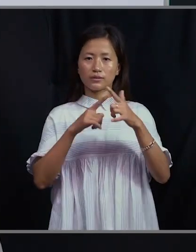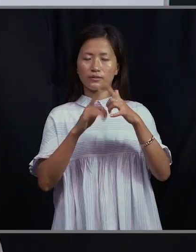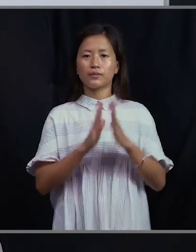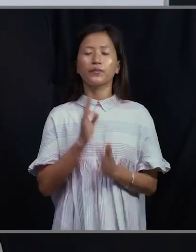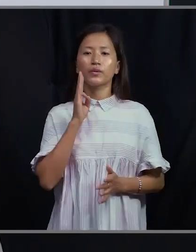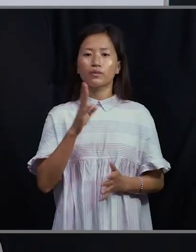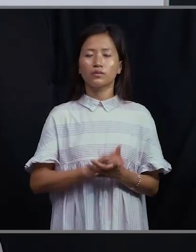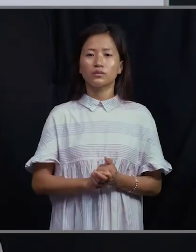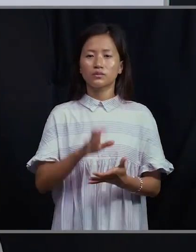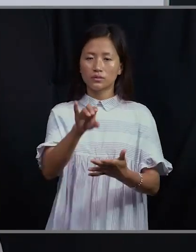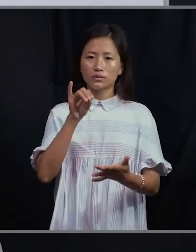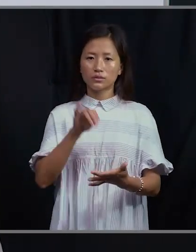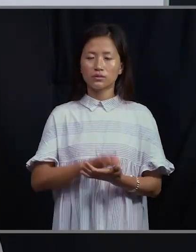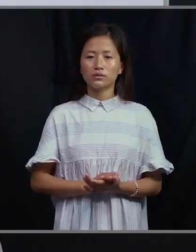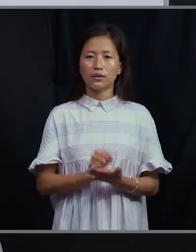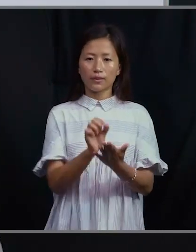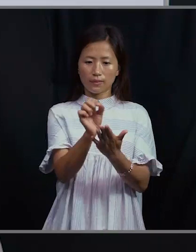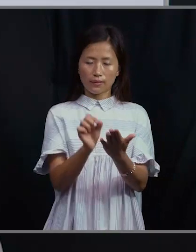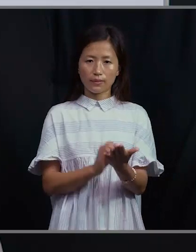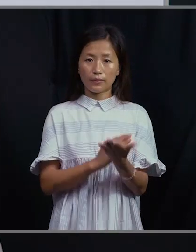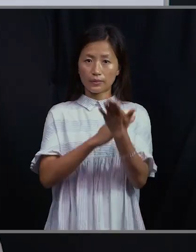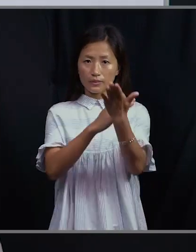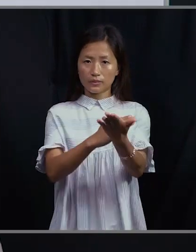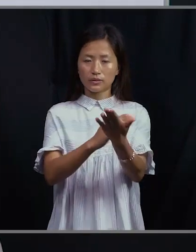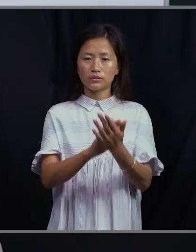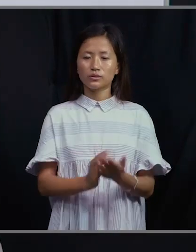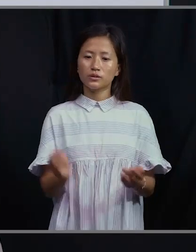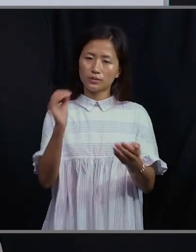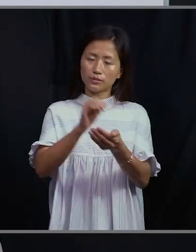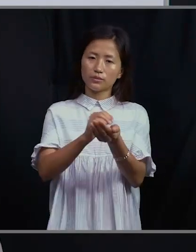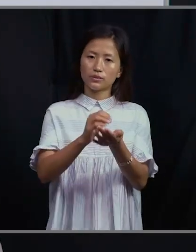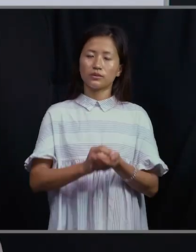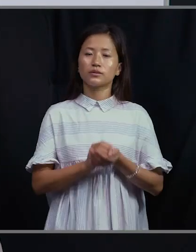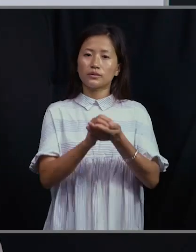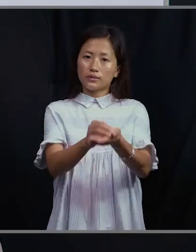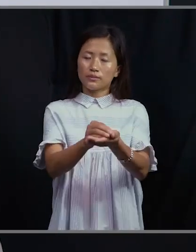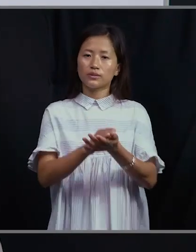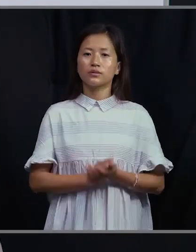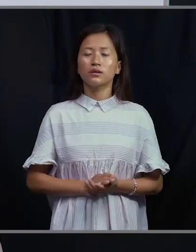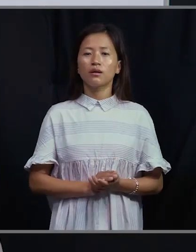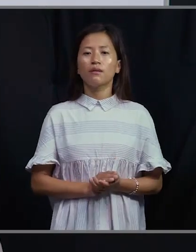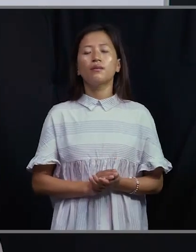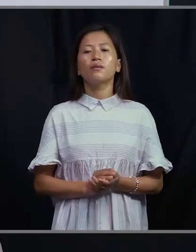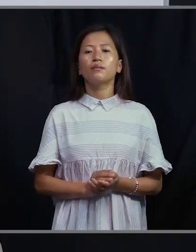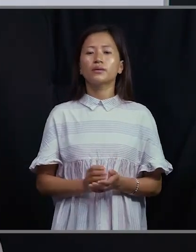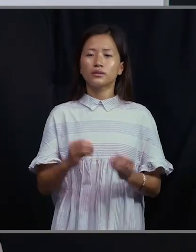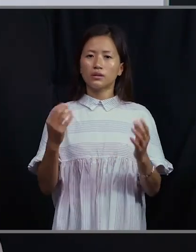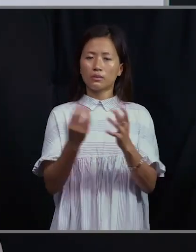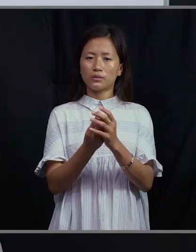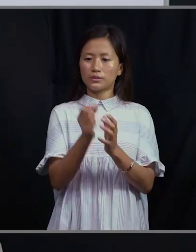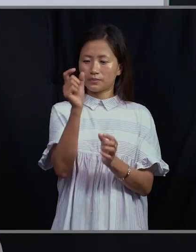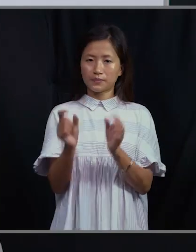will take the application which has been submitted. Okay, the application should be submitted by the couples who